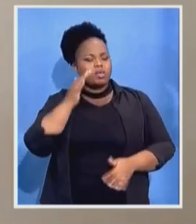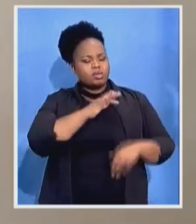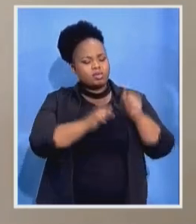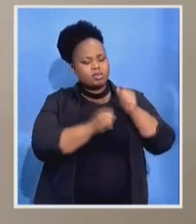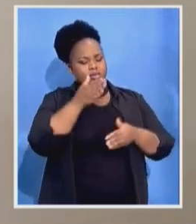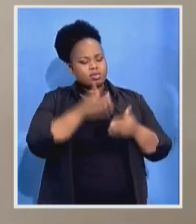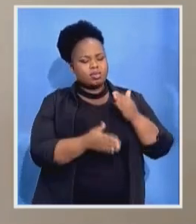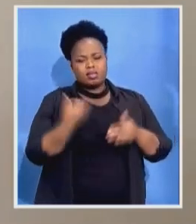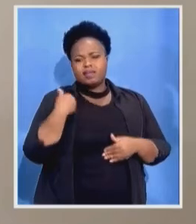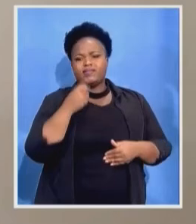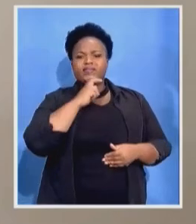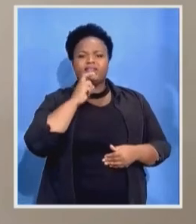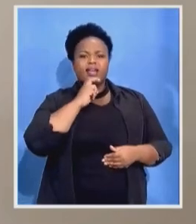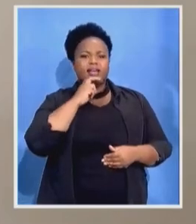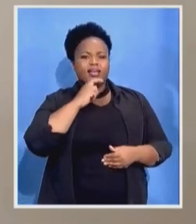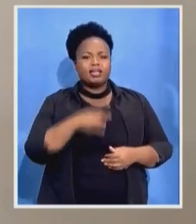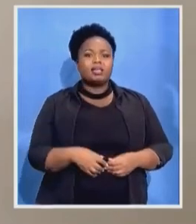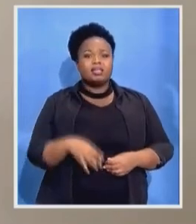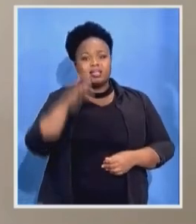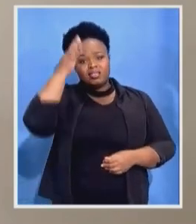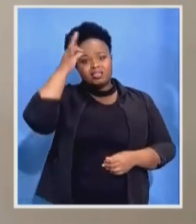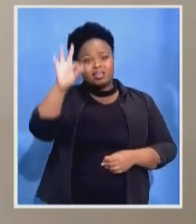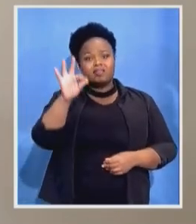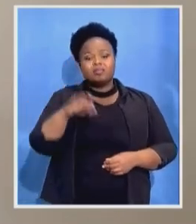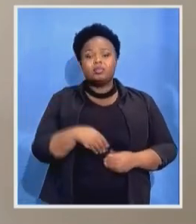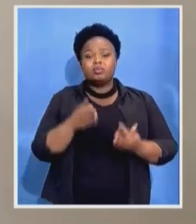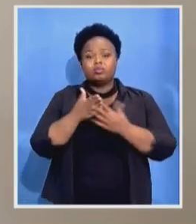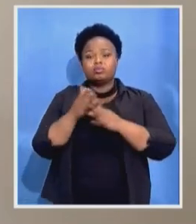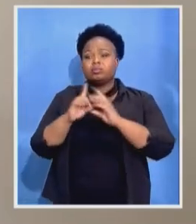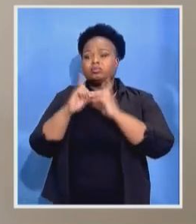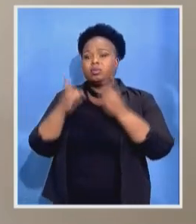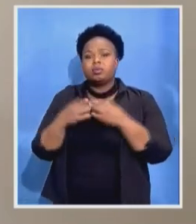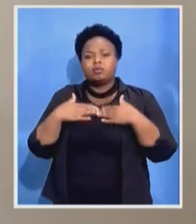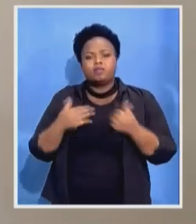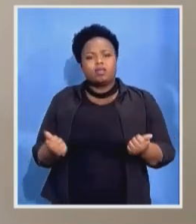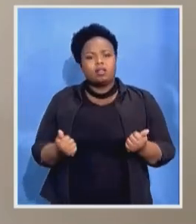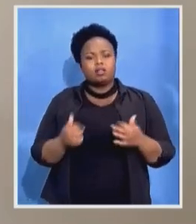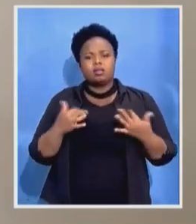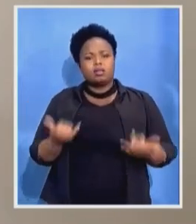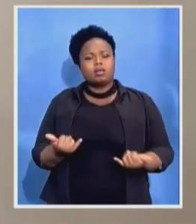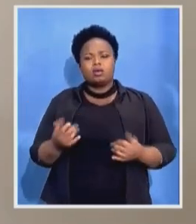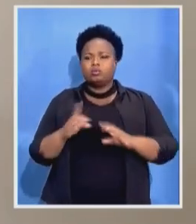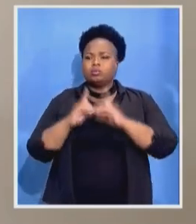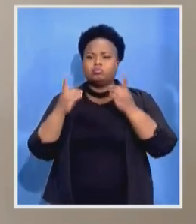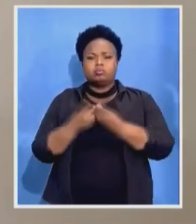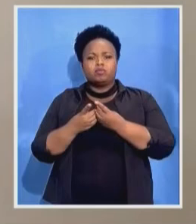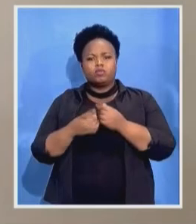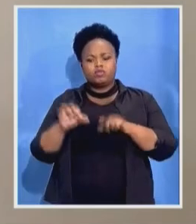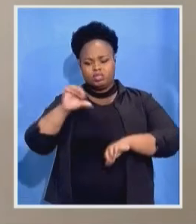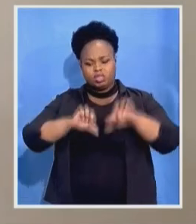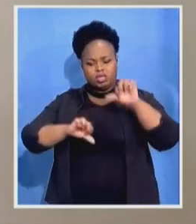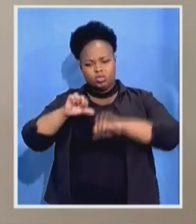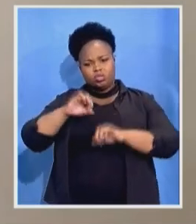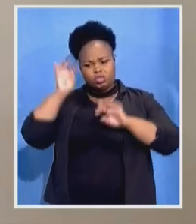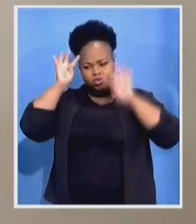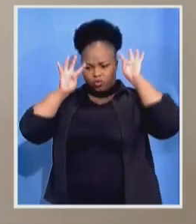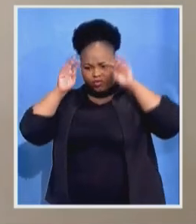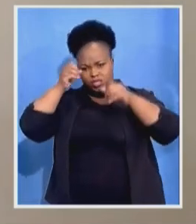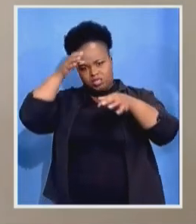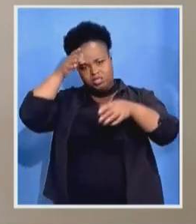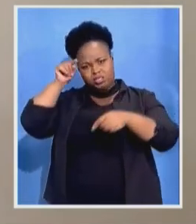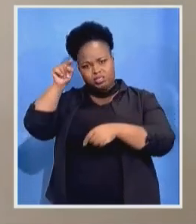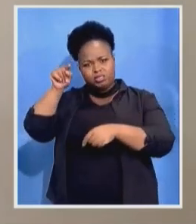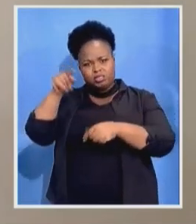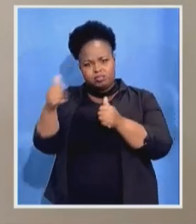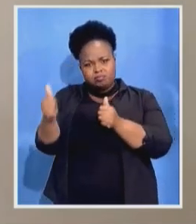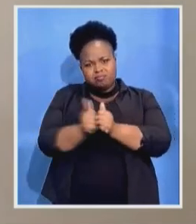government, through the Department of Health and the Department of Science and Innovation, together with scientists,